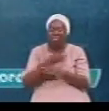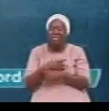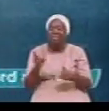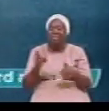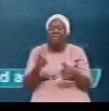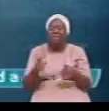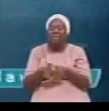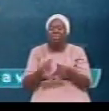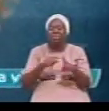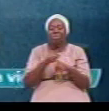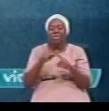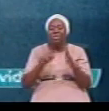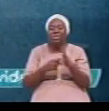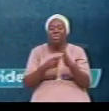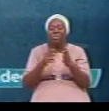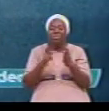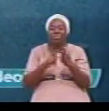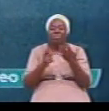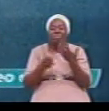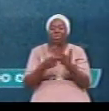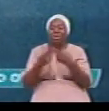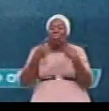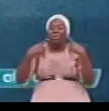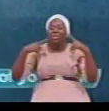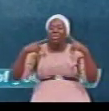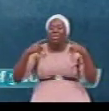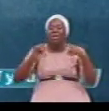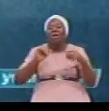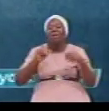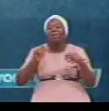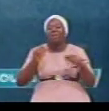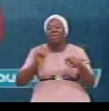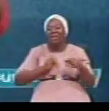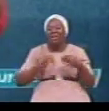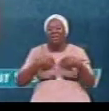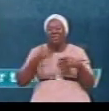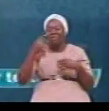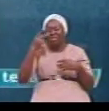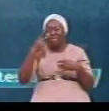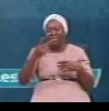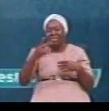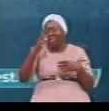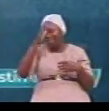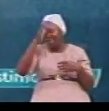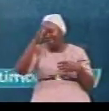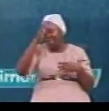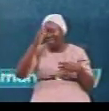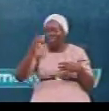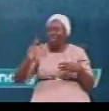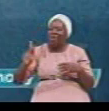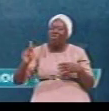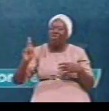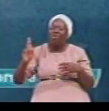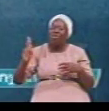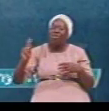this GCK was being announced, I said, I have to see Daddy Kumuyi. In this